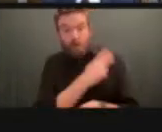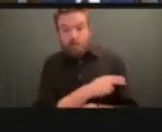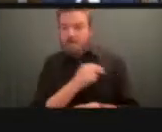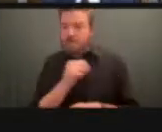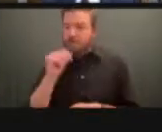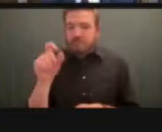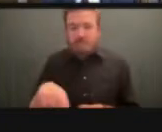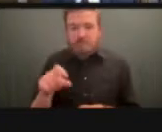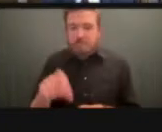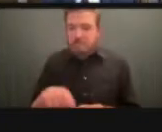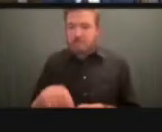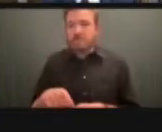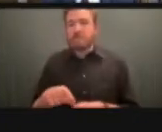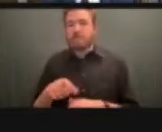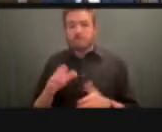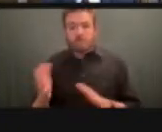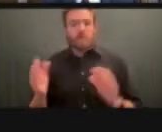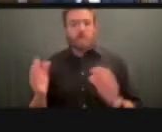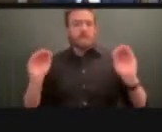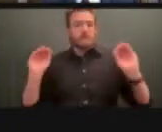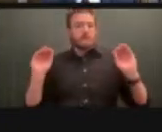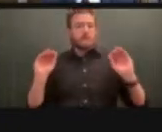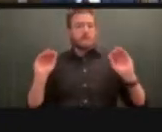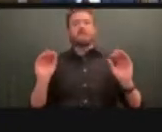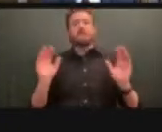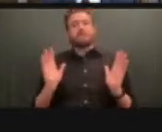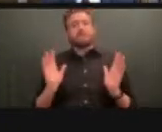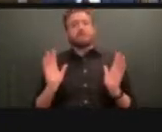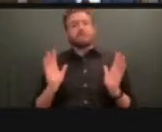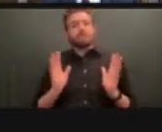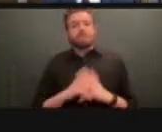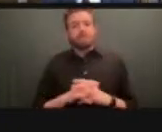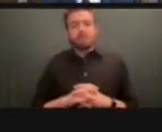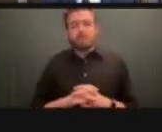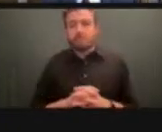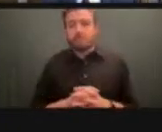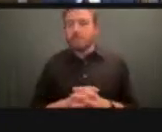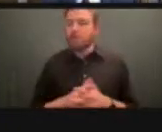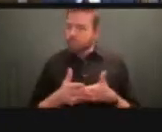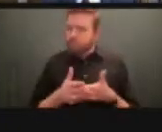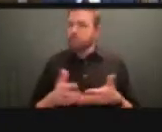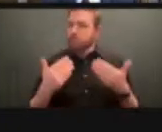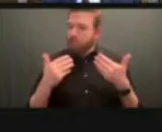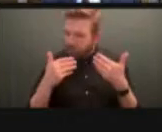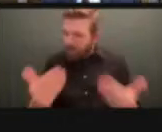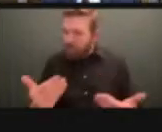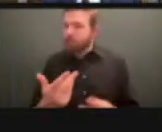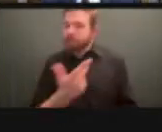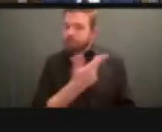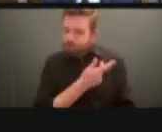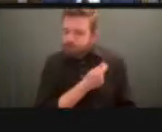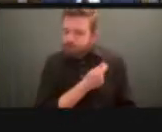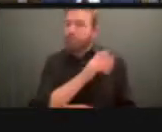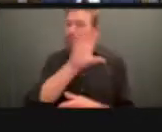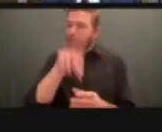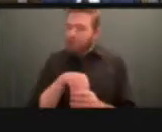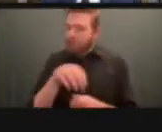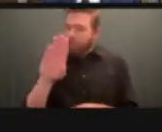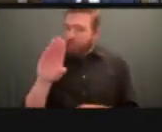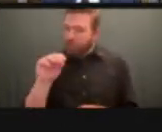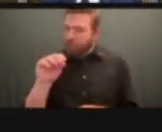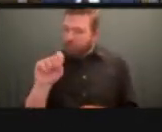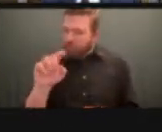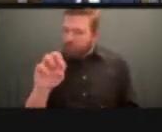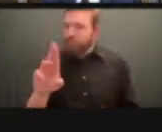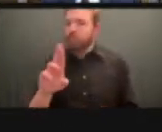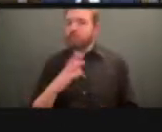die. Get vaccinated, folks. Get boosted. That's the best, smartest thing you can do.